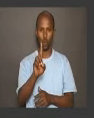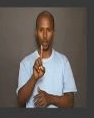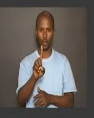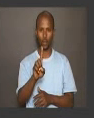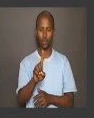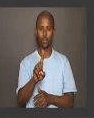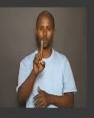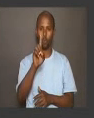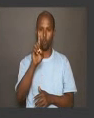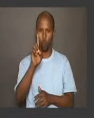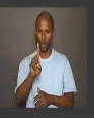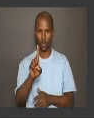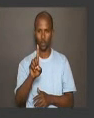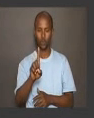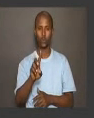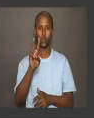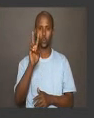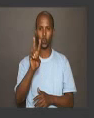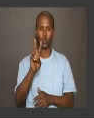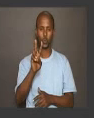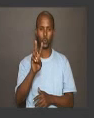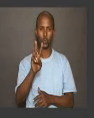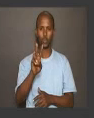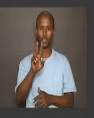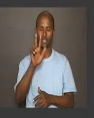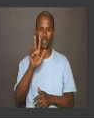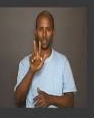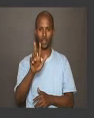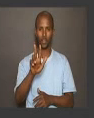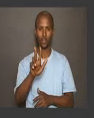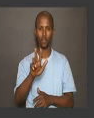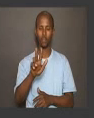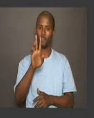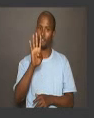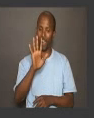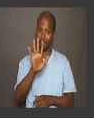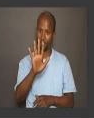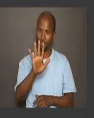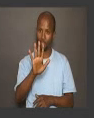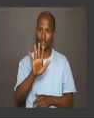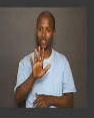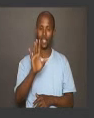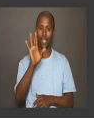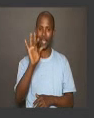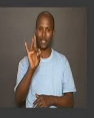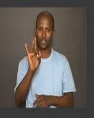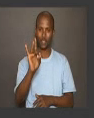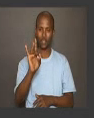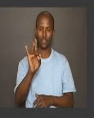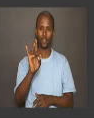0, 1, 1, 2, 3,